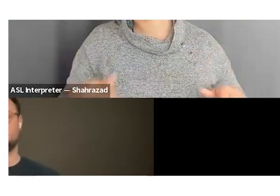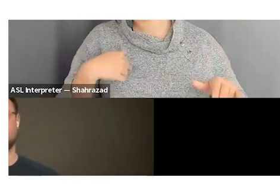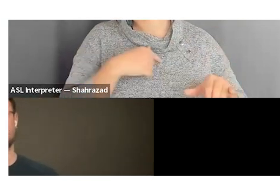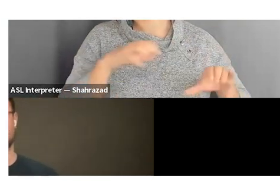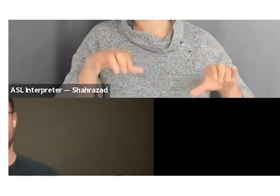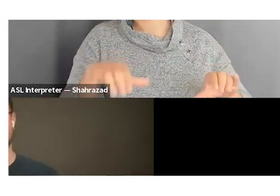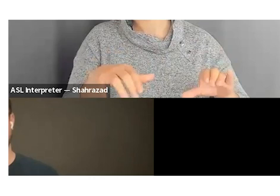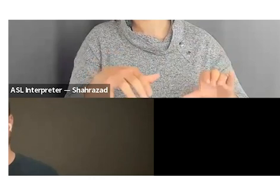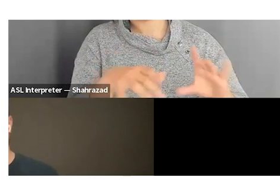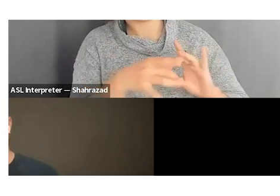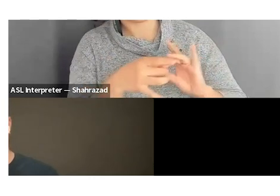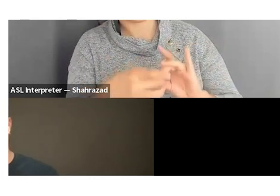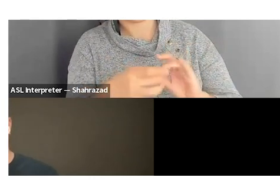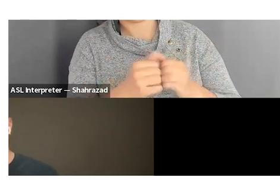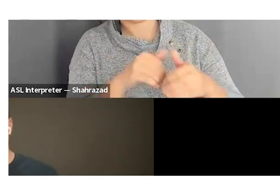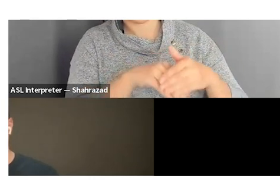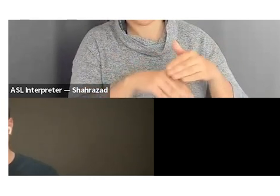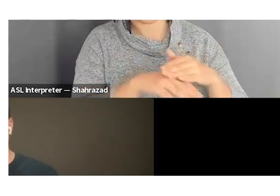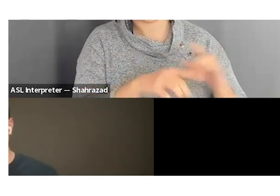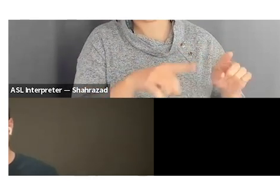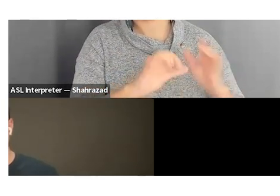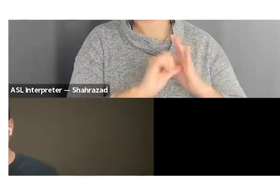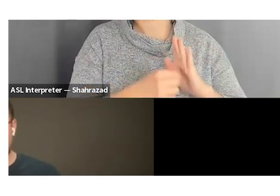around access and diversity. It just highlights it